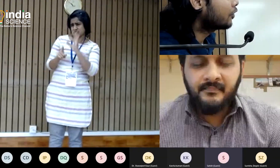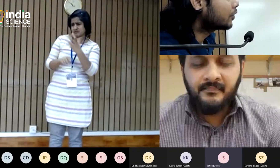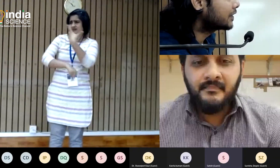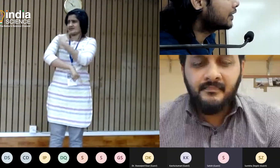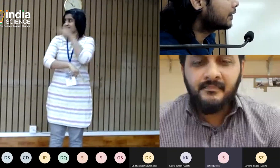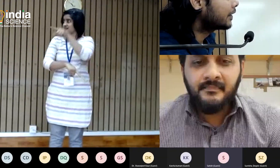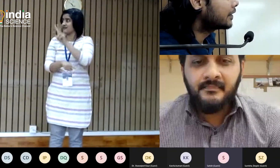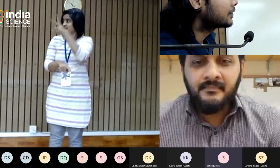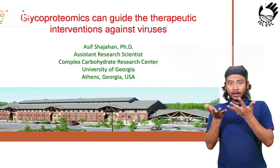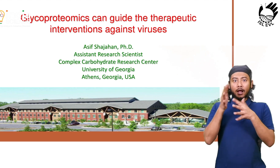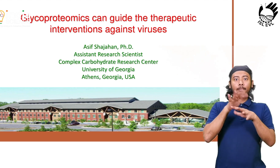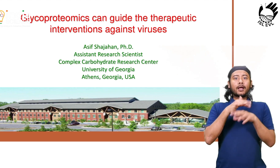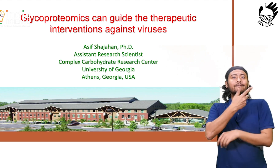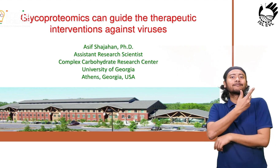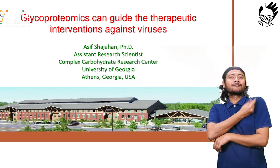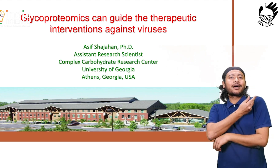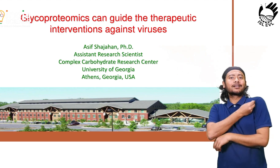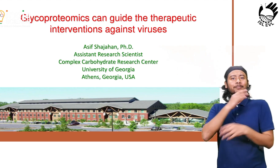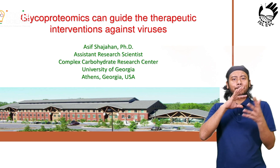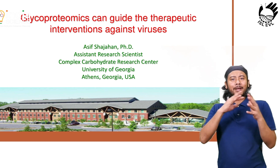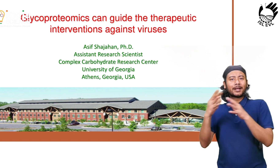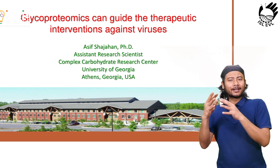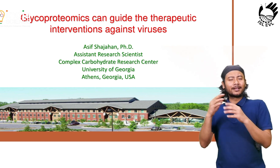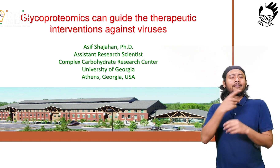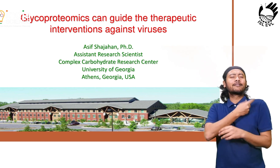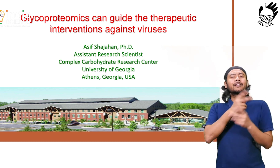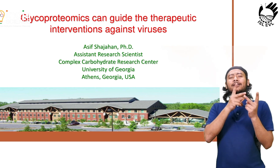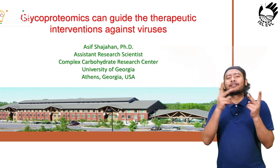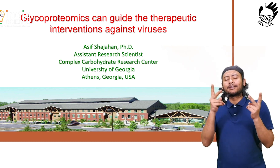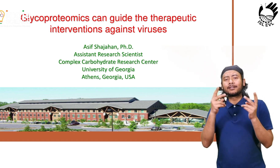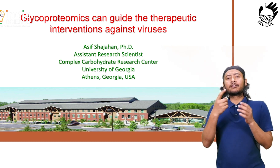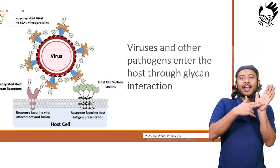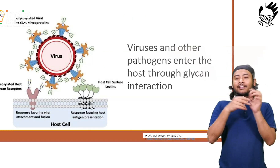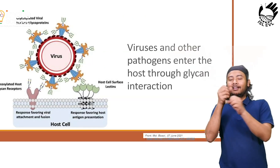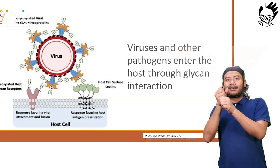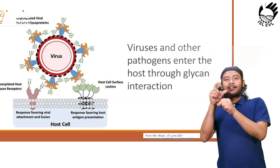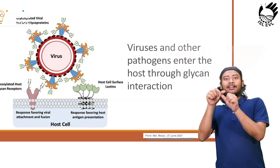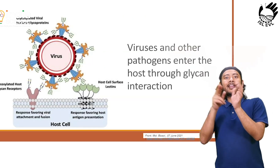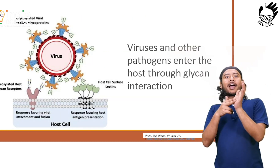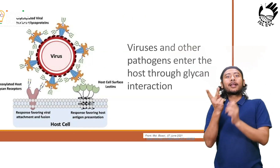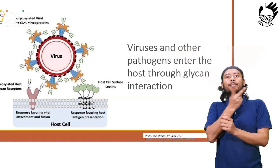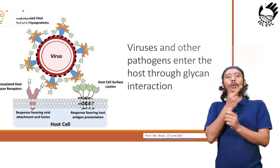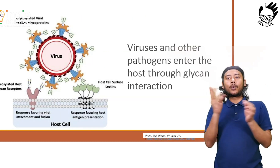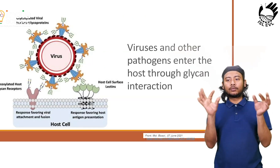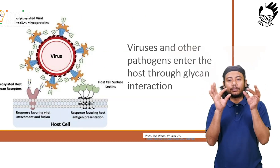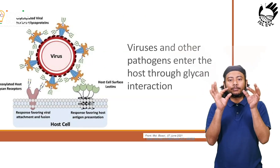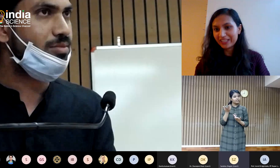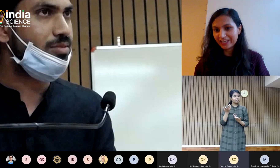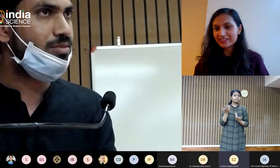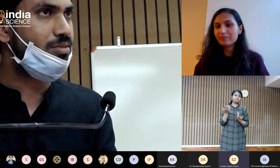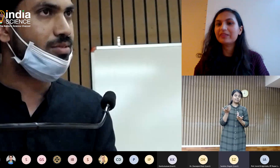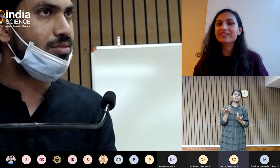dr asif shah jahan from ccrc usa delivered a talk on sars-gov-2